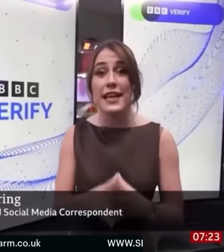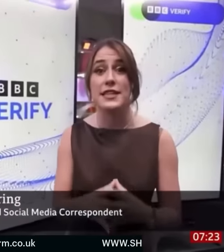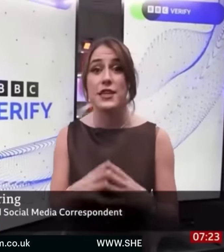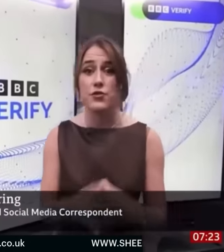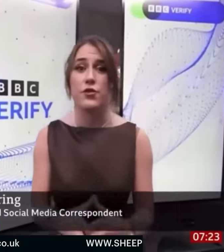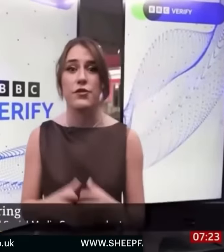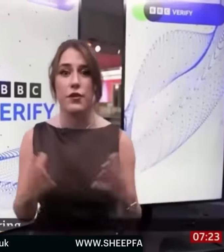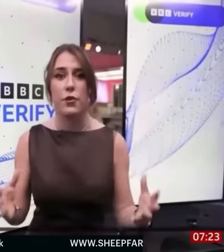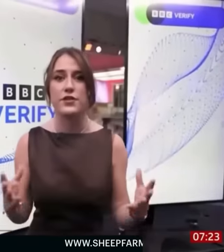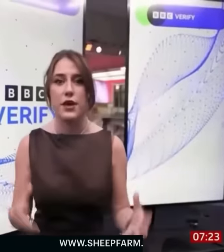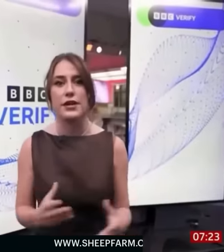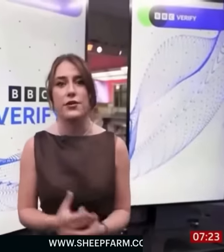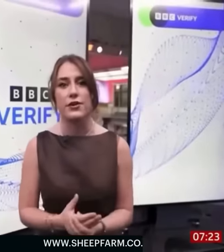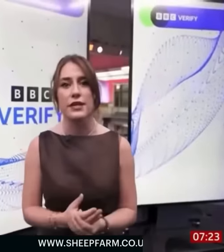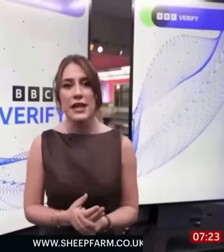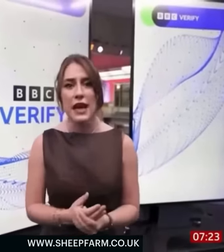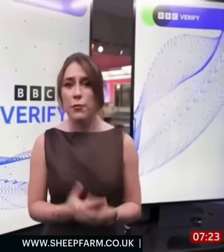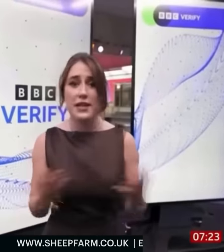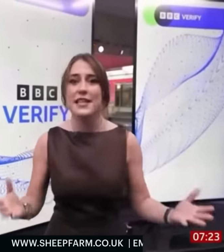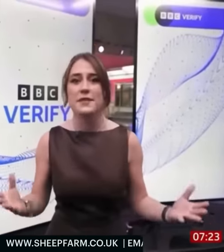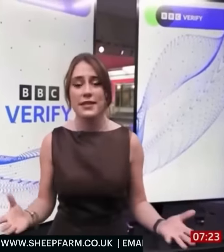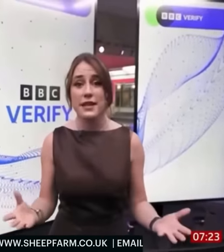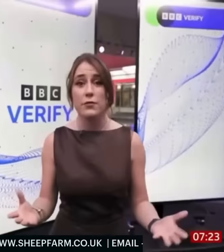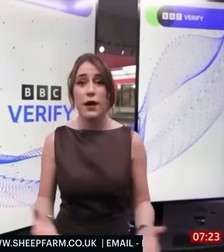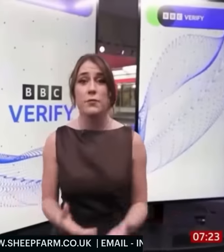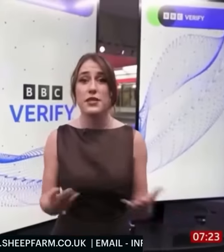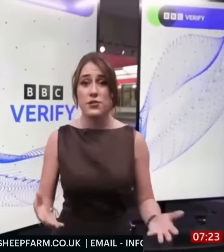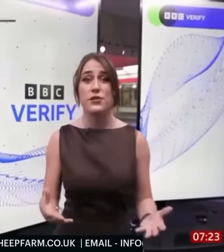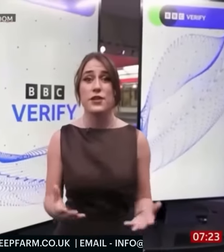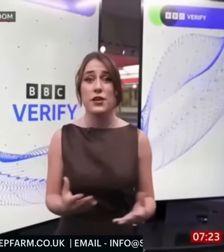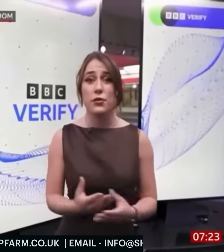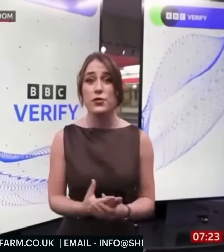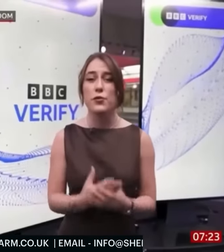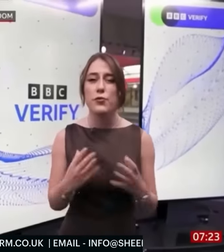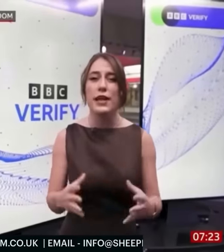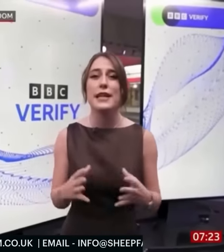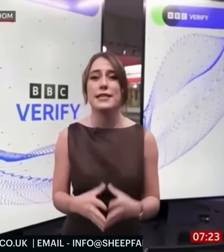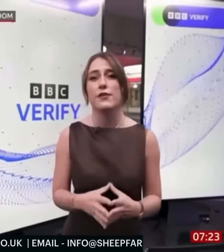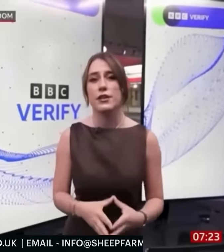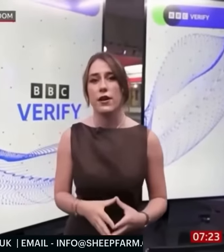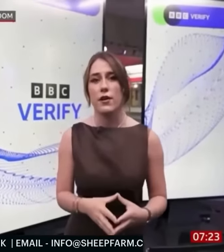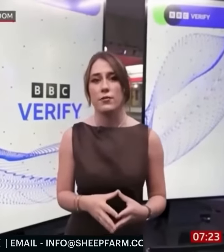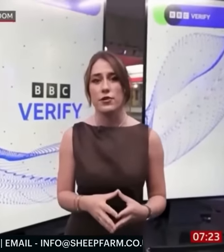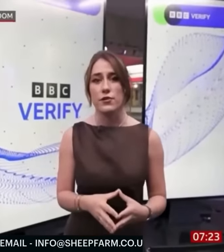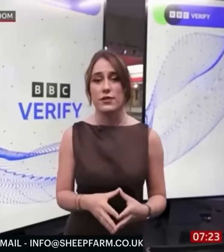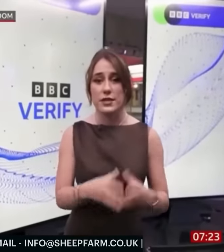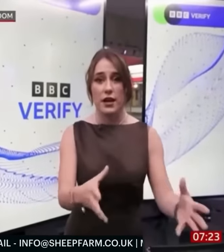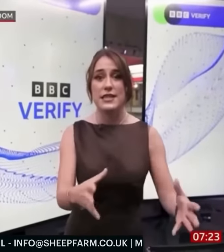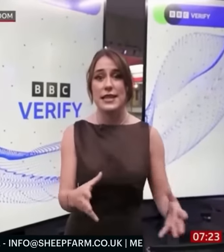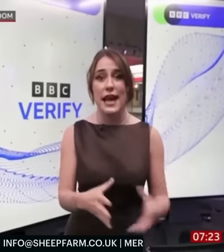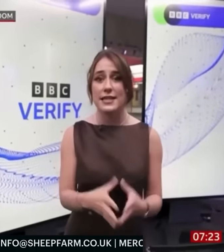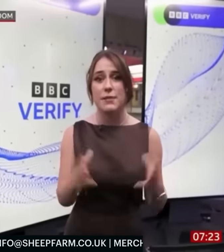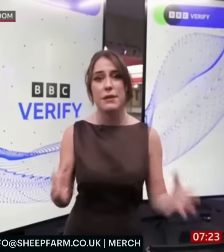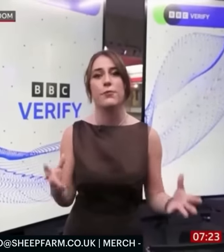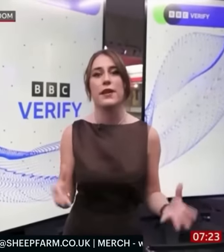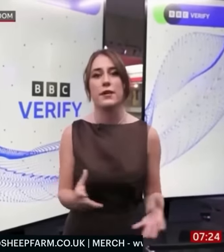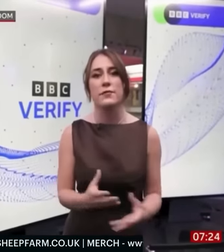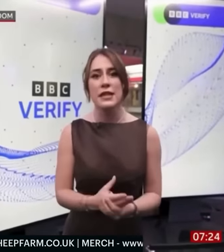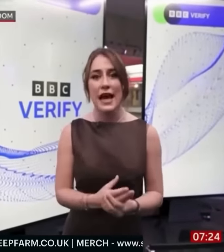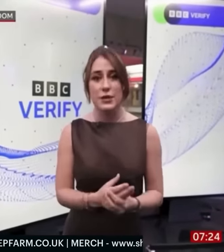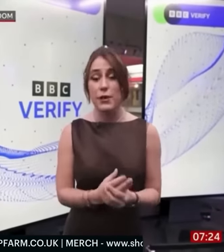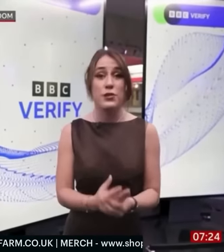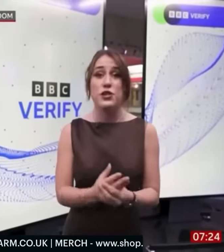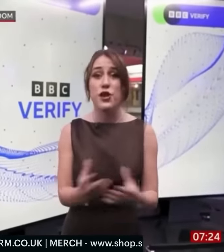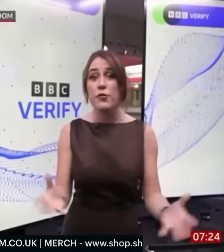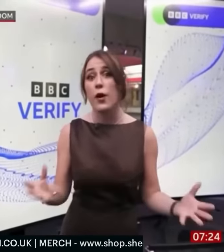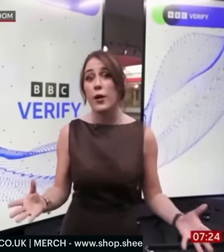stories so we can get to the truth of what's going on. Why does this matter? Well, mistruths can cause really serious harm to society and to the people in